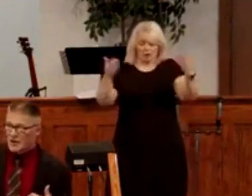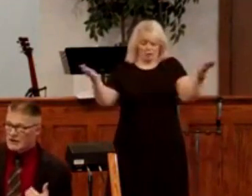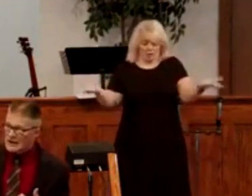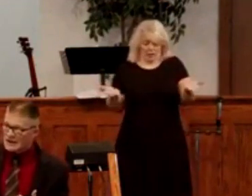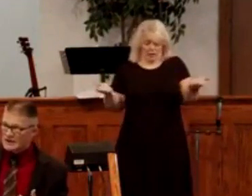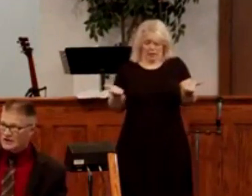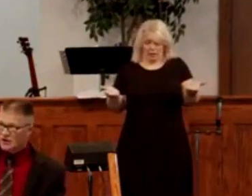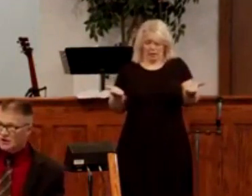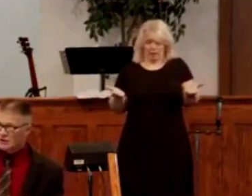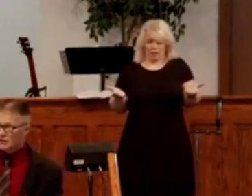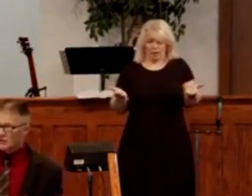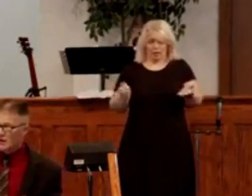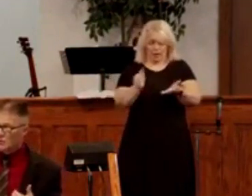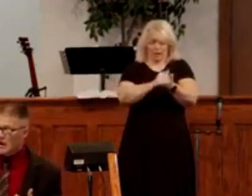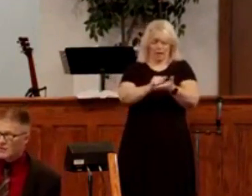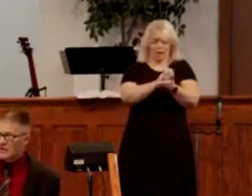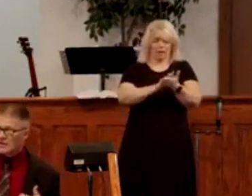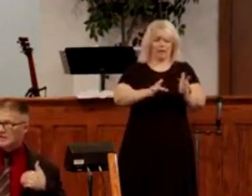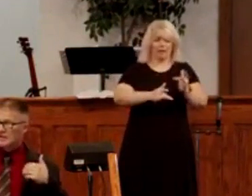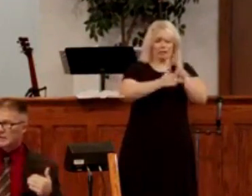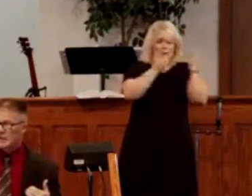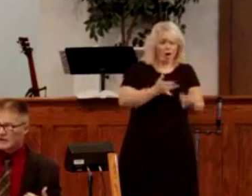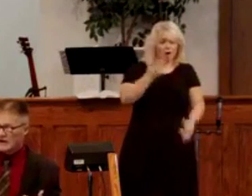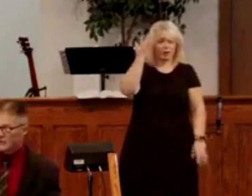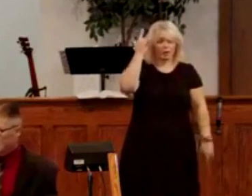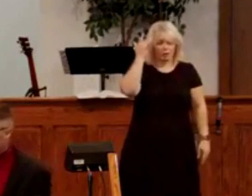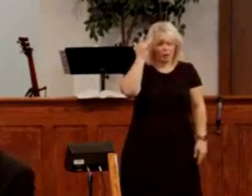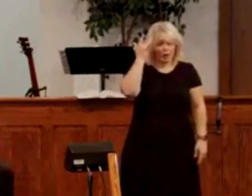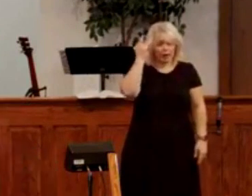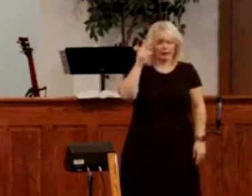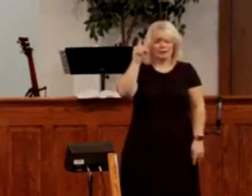reminder how we got a clean heart and why we need to live like we